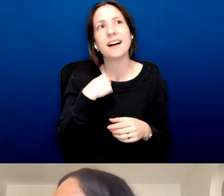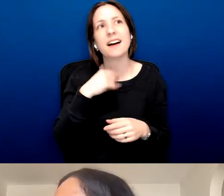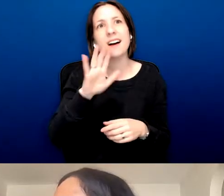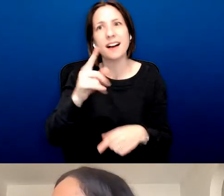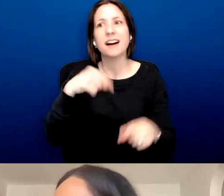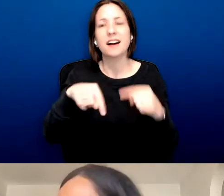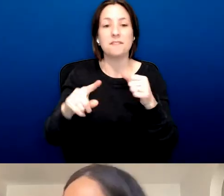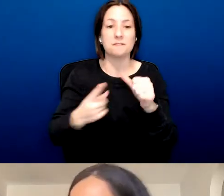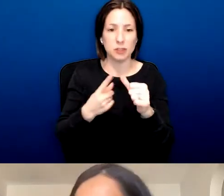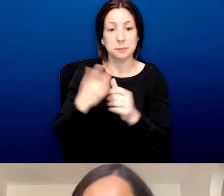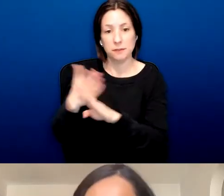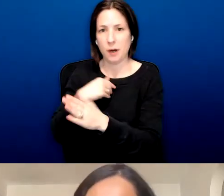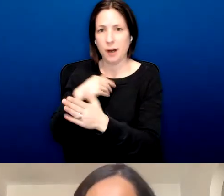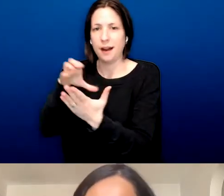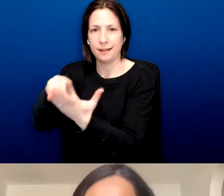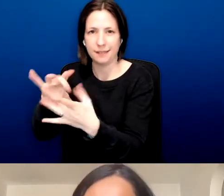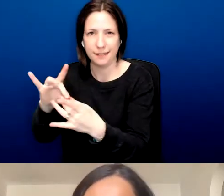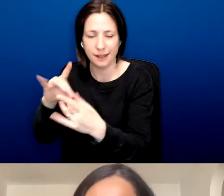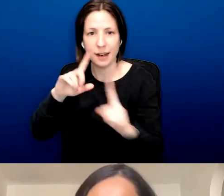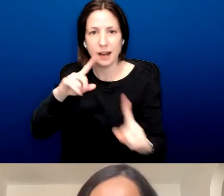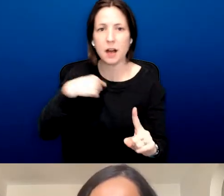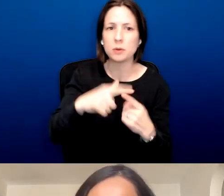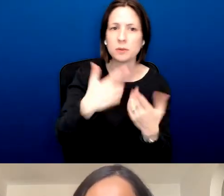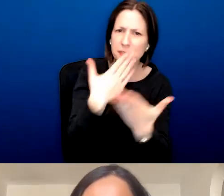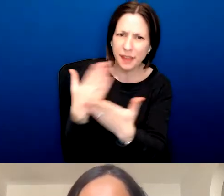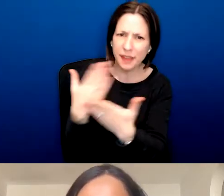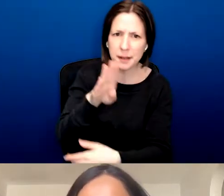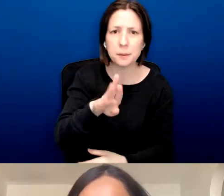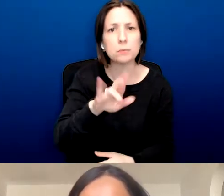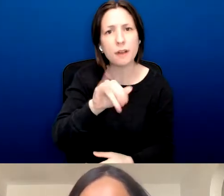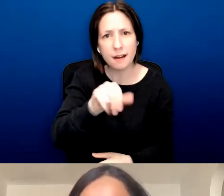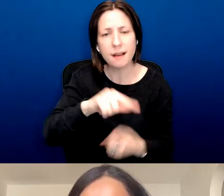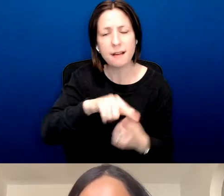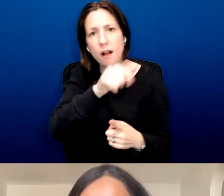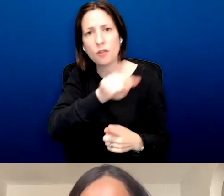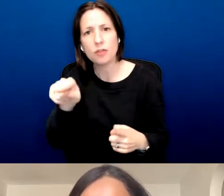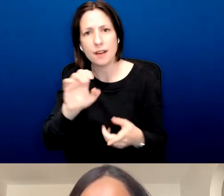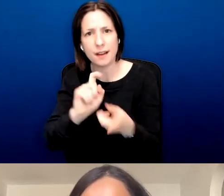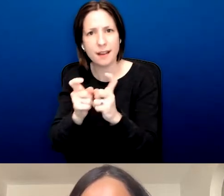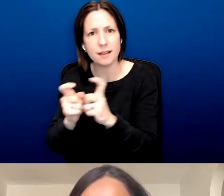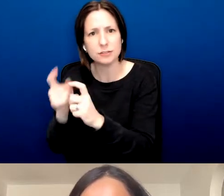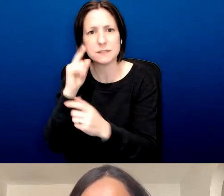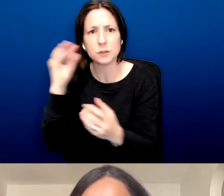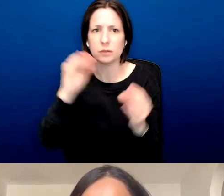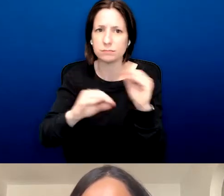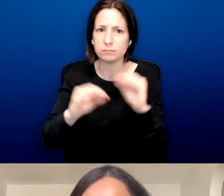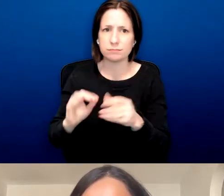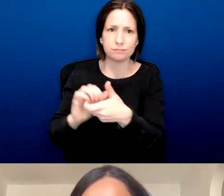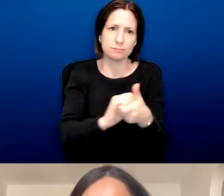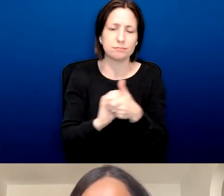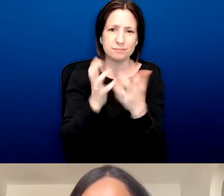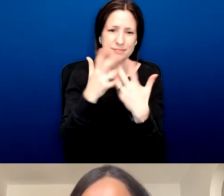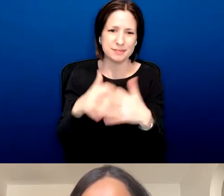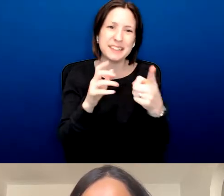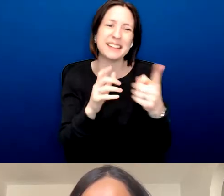get to the text. I want to thank Brianna and the co-author, co-editors for making this possible. And I also want to thank,